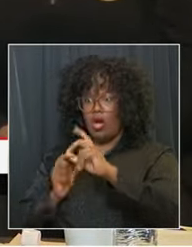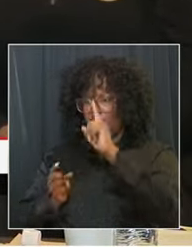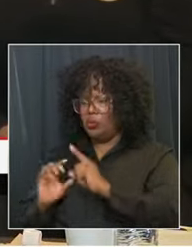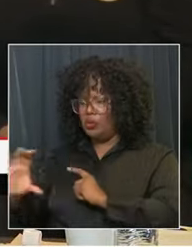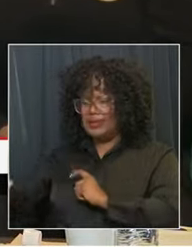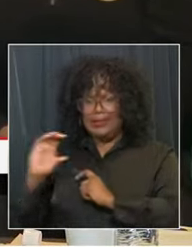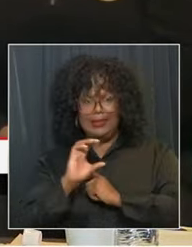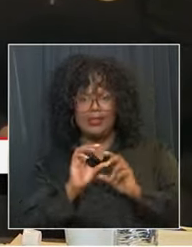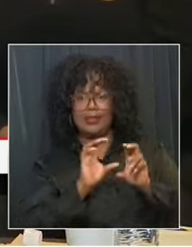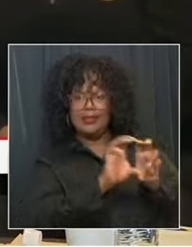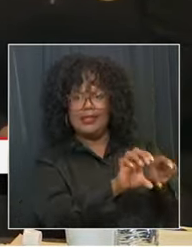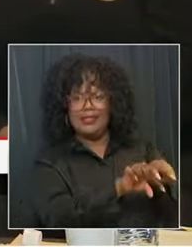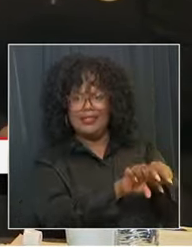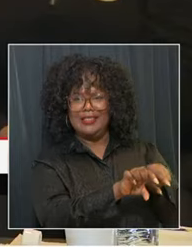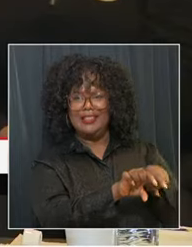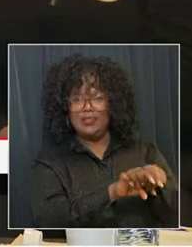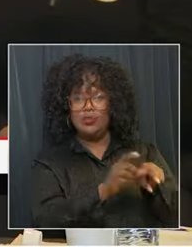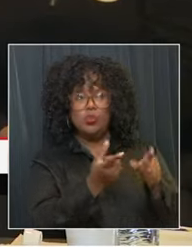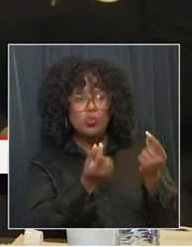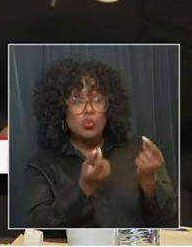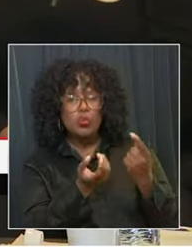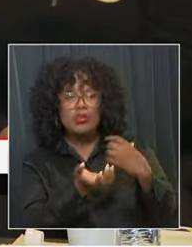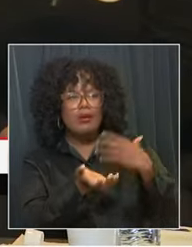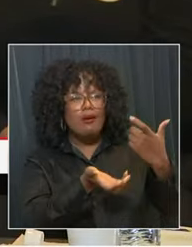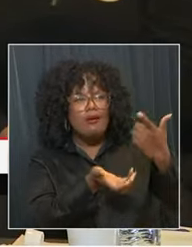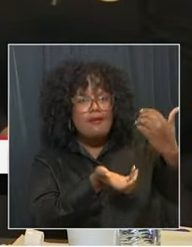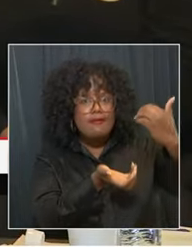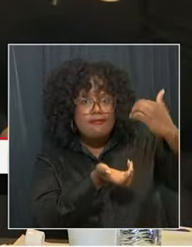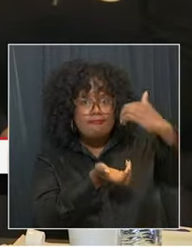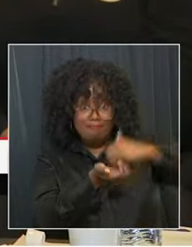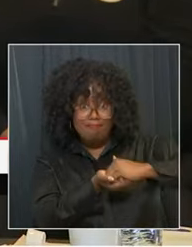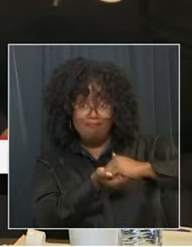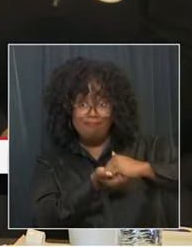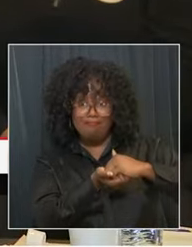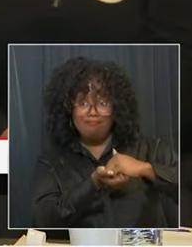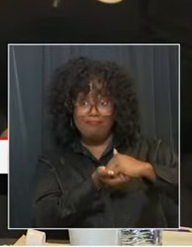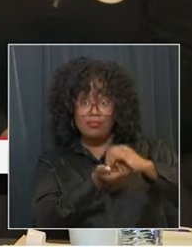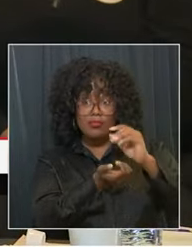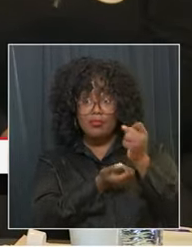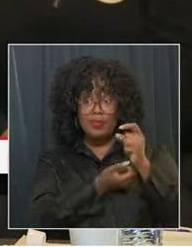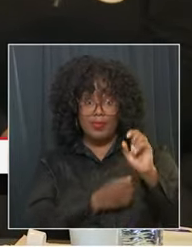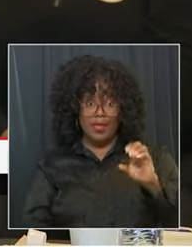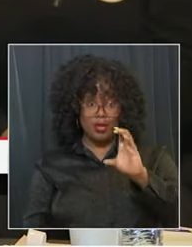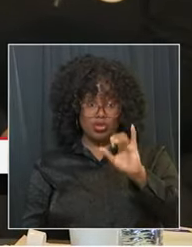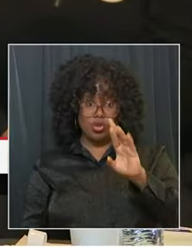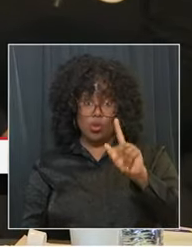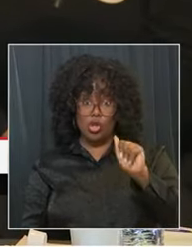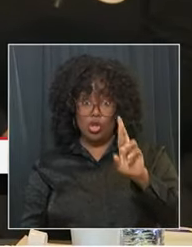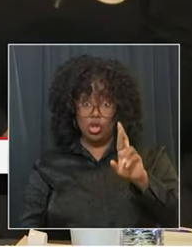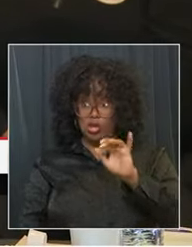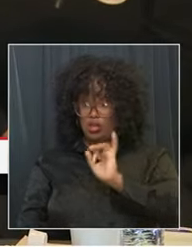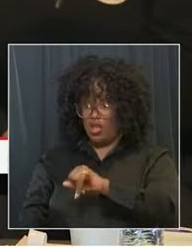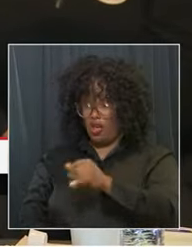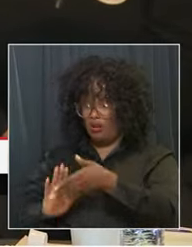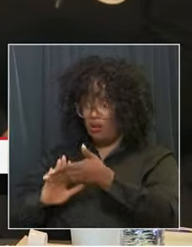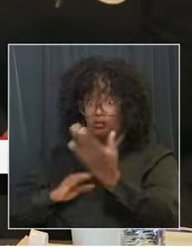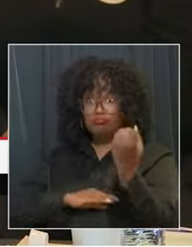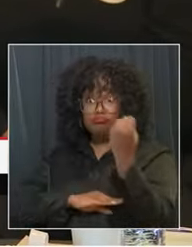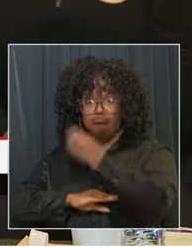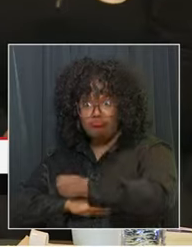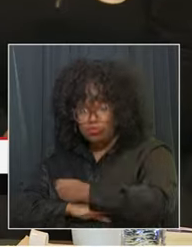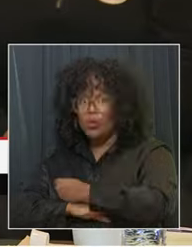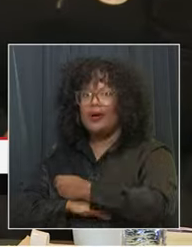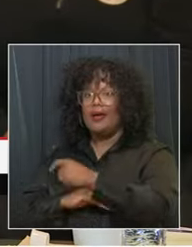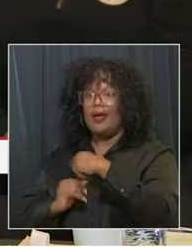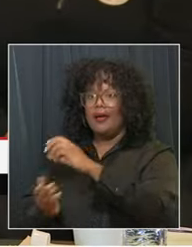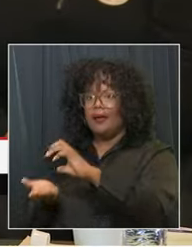a collaborative partnership where as we sunsetted circulator, we also paid an additional amount to be able to have them operate effectively bus service they